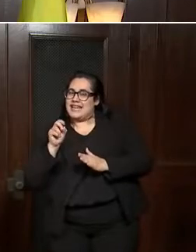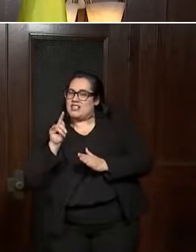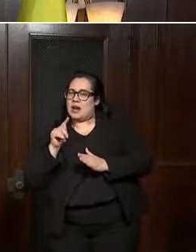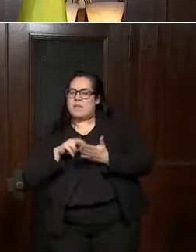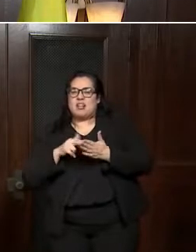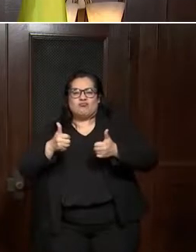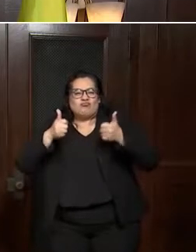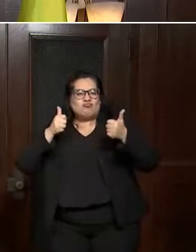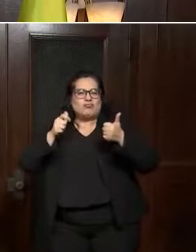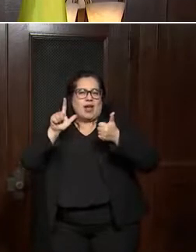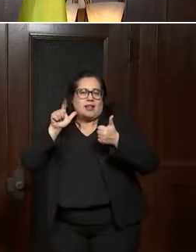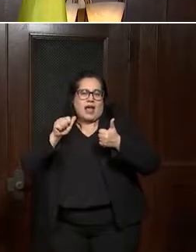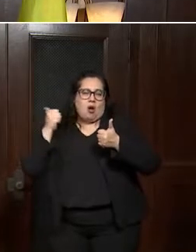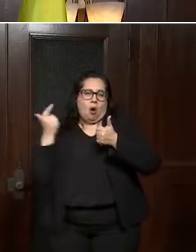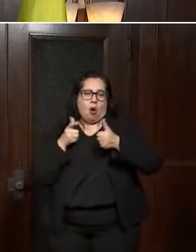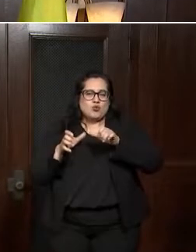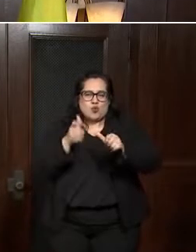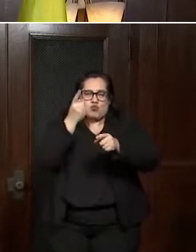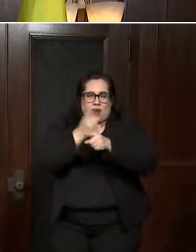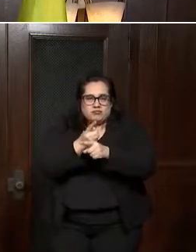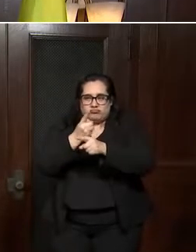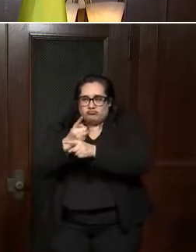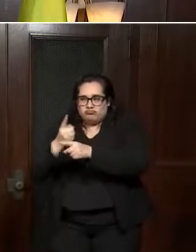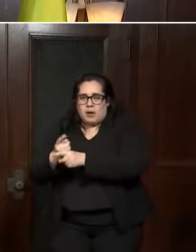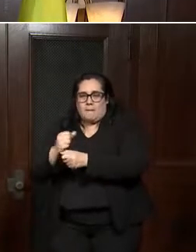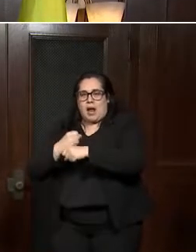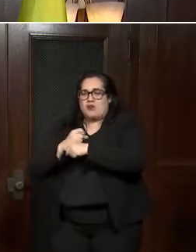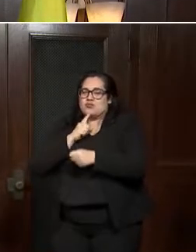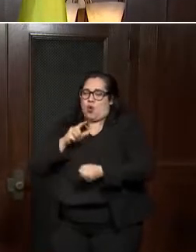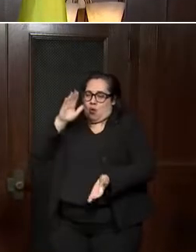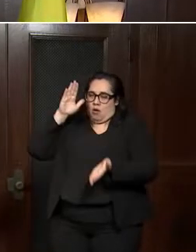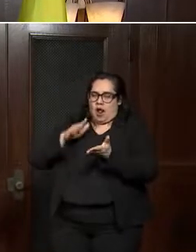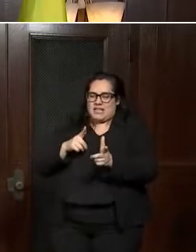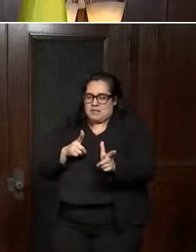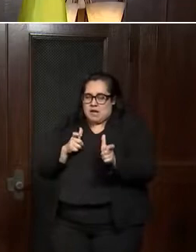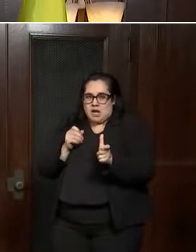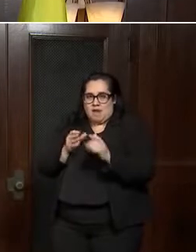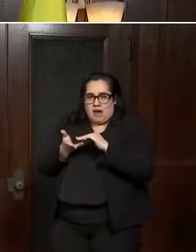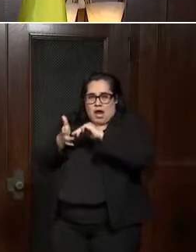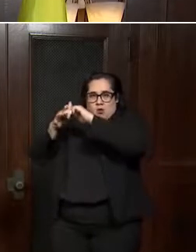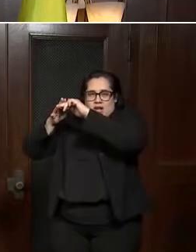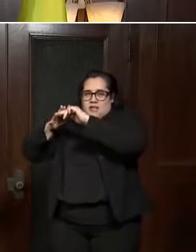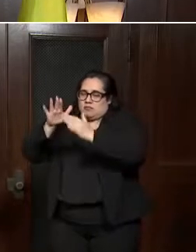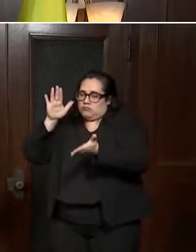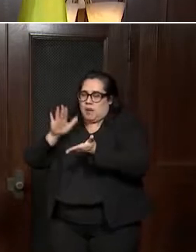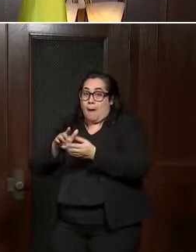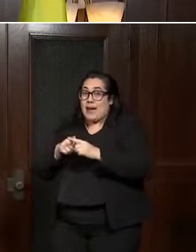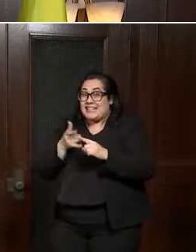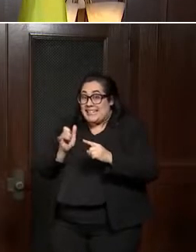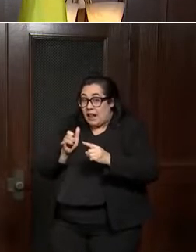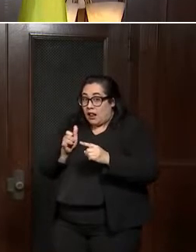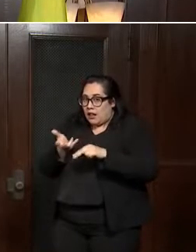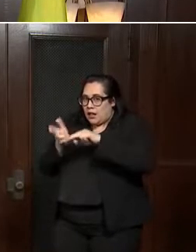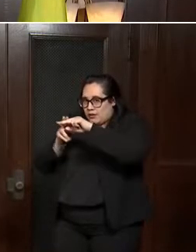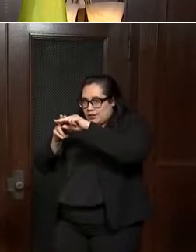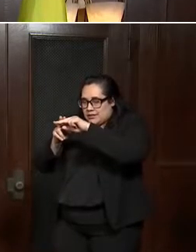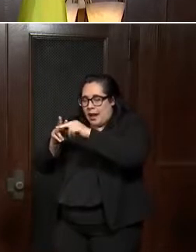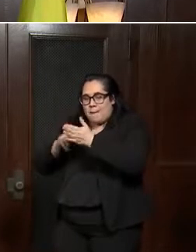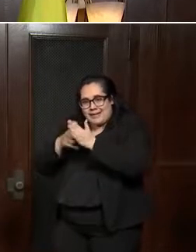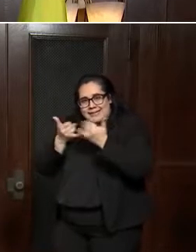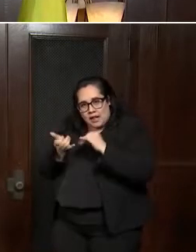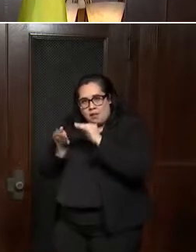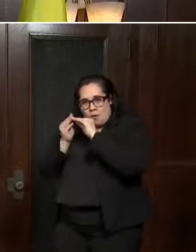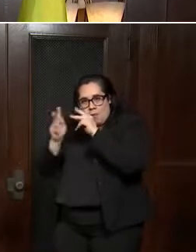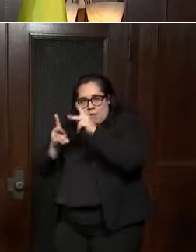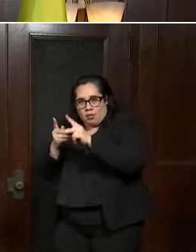LA. We're all doing the right things to bring down the rate of increase, but it still says increase, which means there's still more